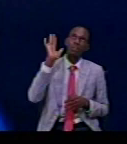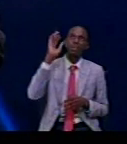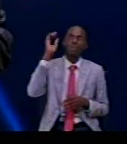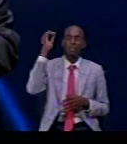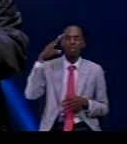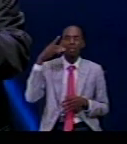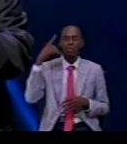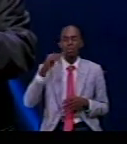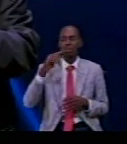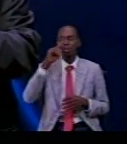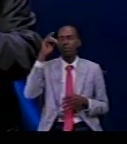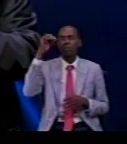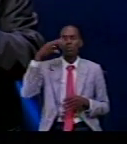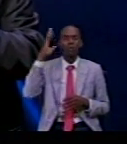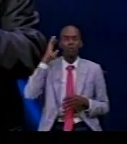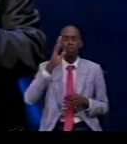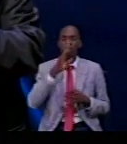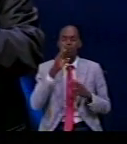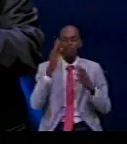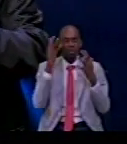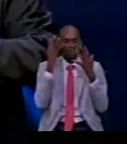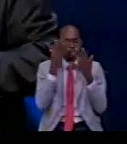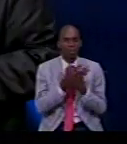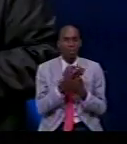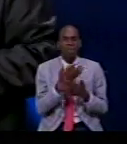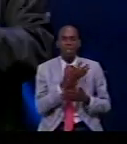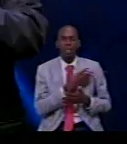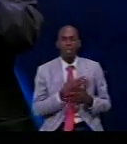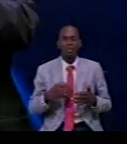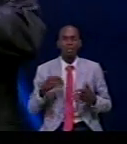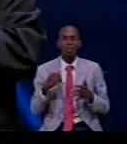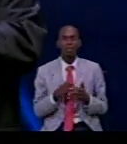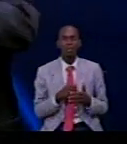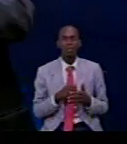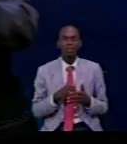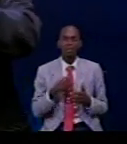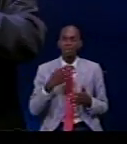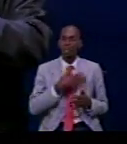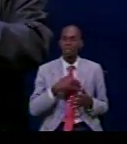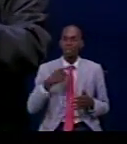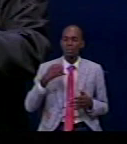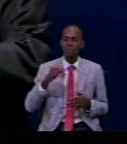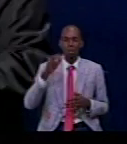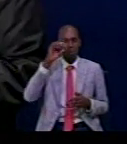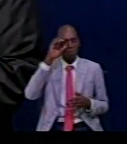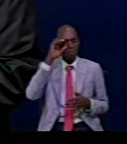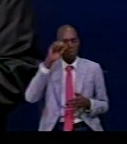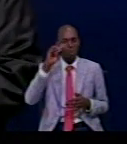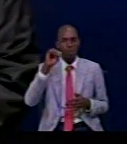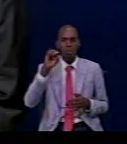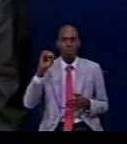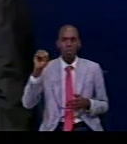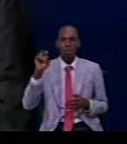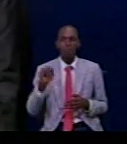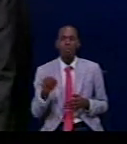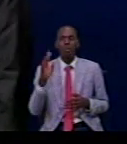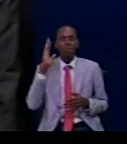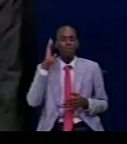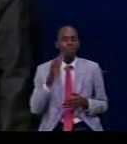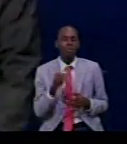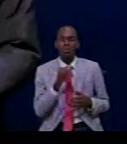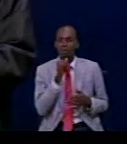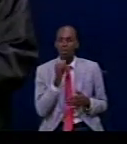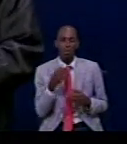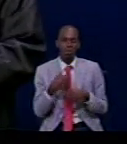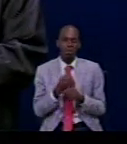be darkened in his going forth, and the moon shall not cause had light